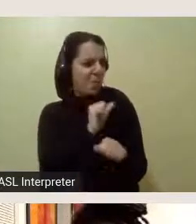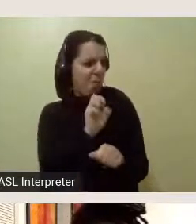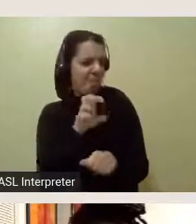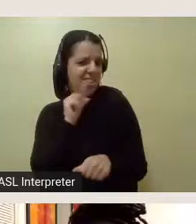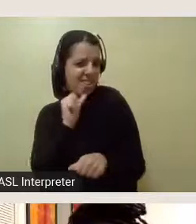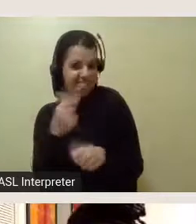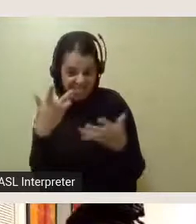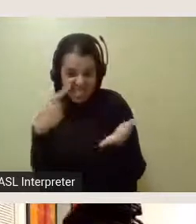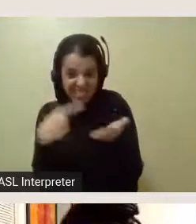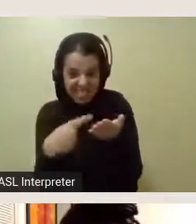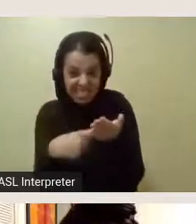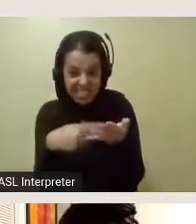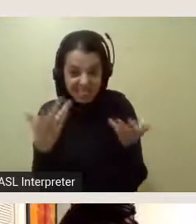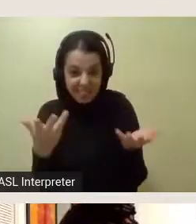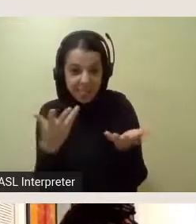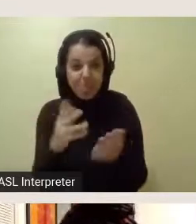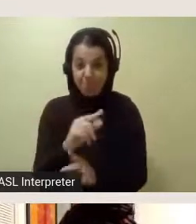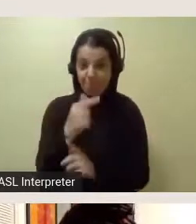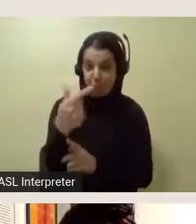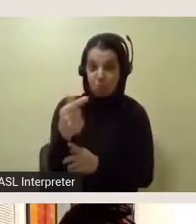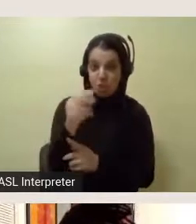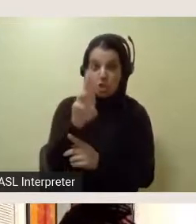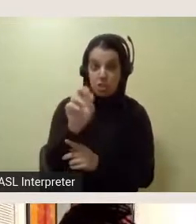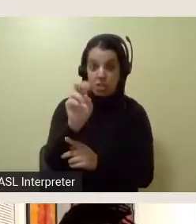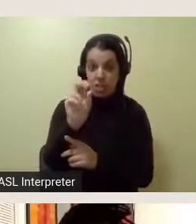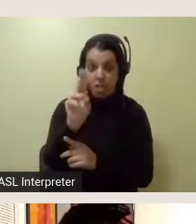And Ursula, why don't you go ahead? Yeah.